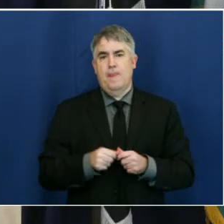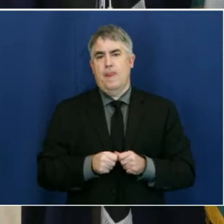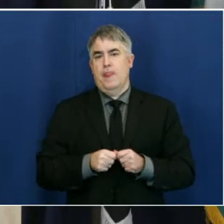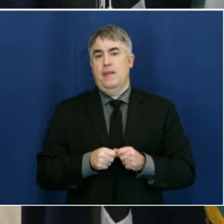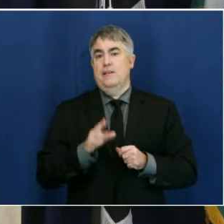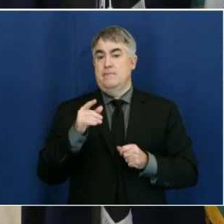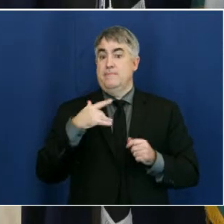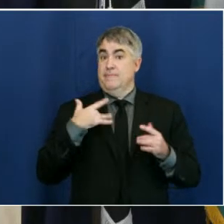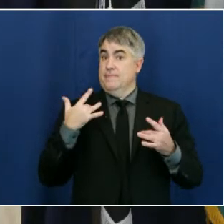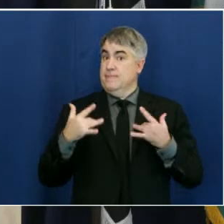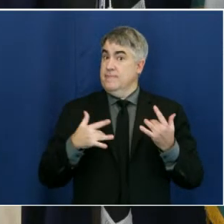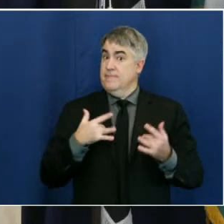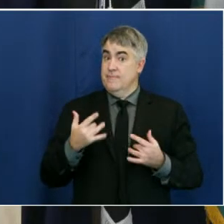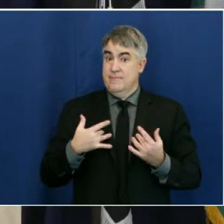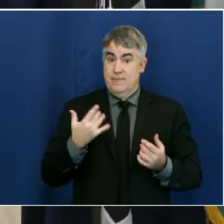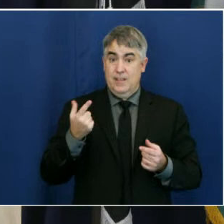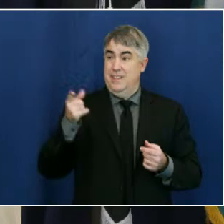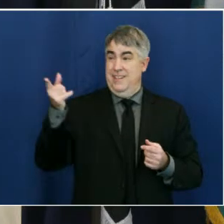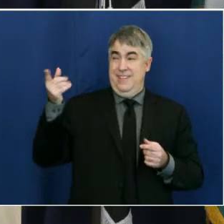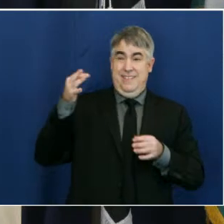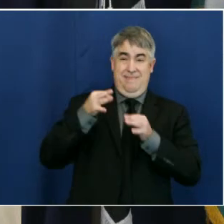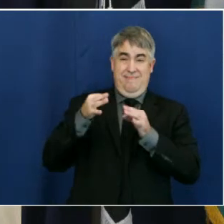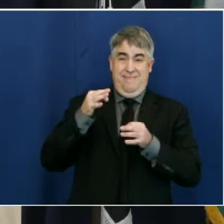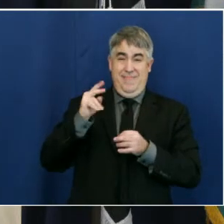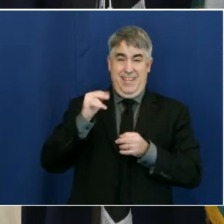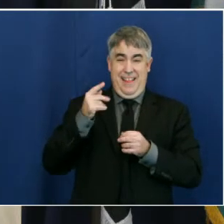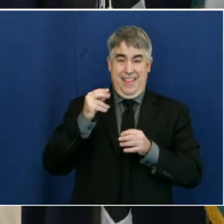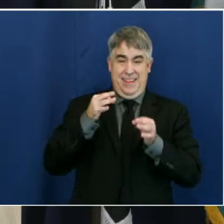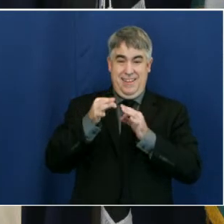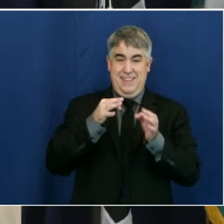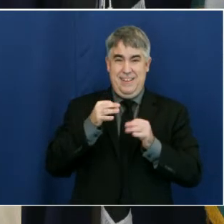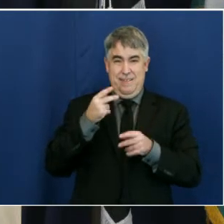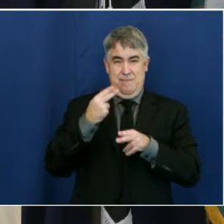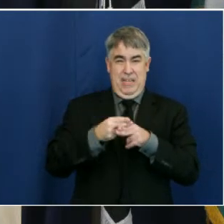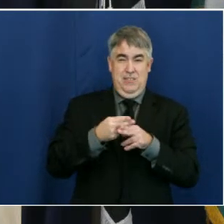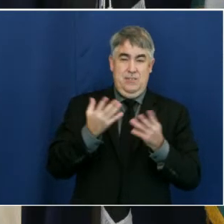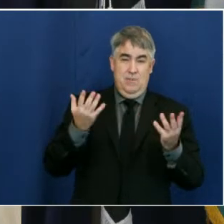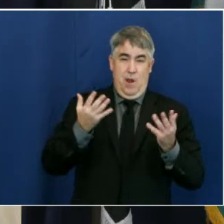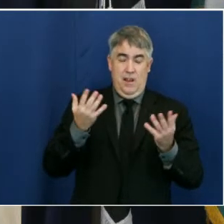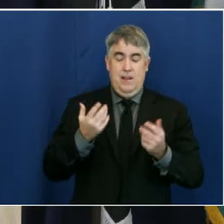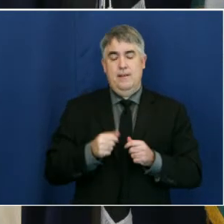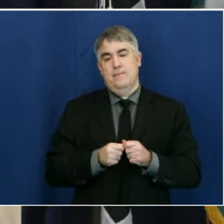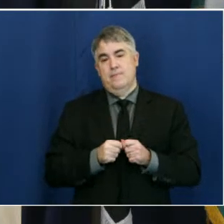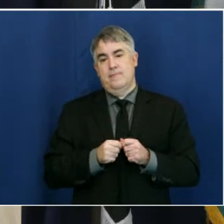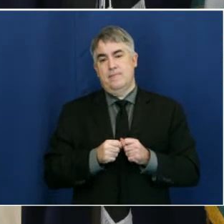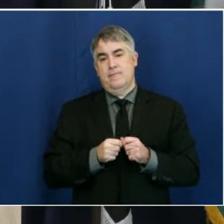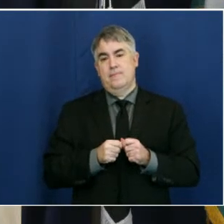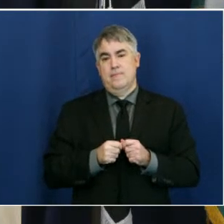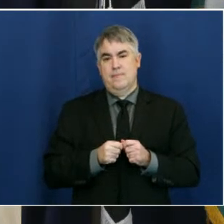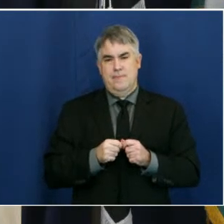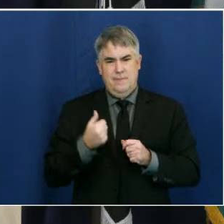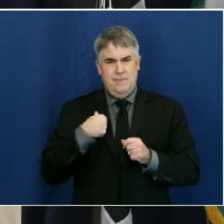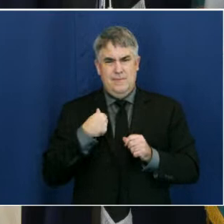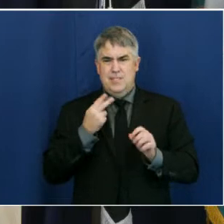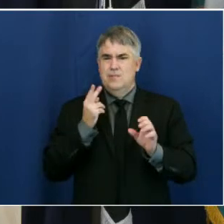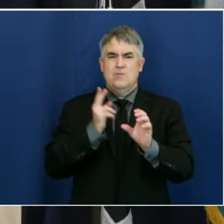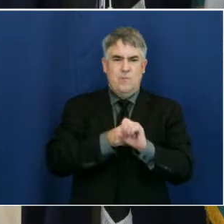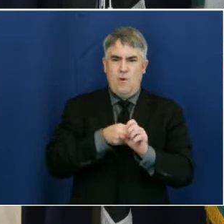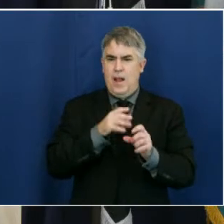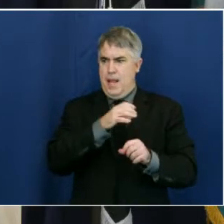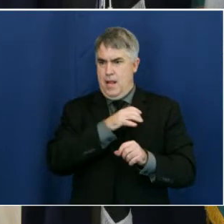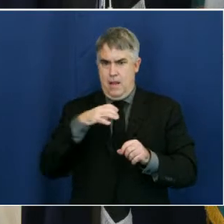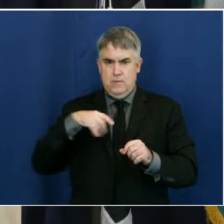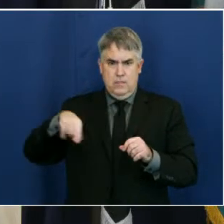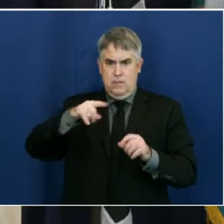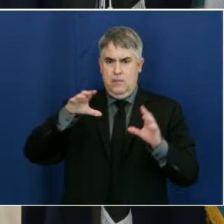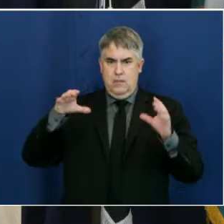as Chair Fletcher highlighted, to join the members of the Council of the City of Chula Vista, as